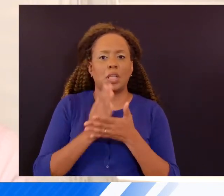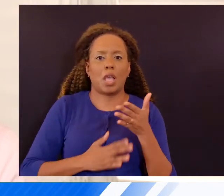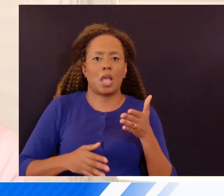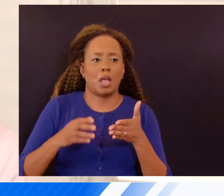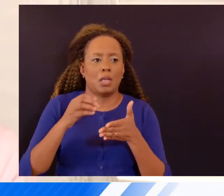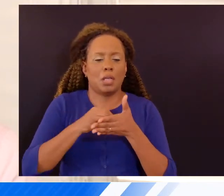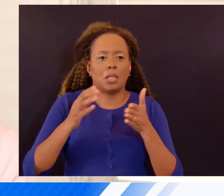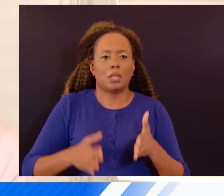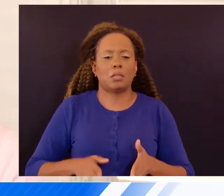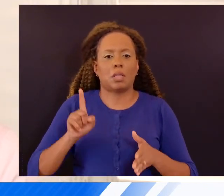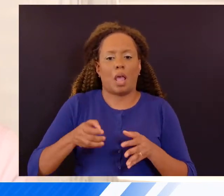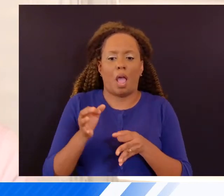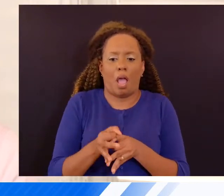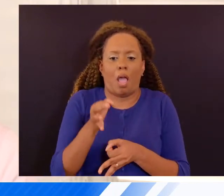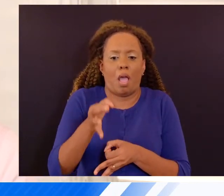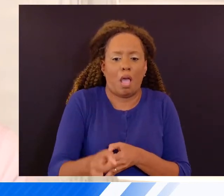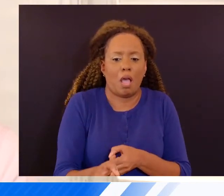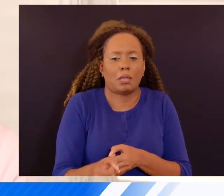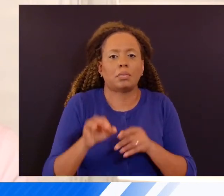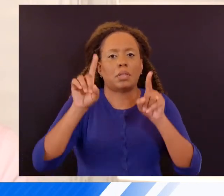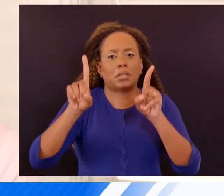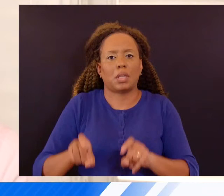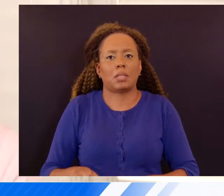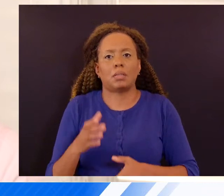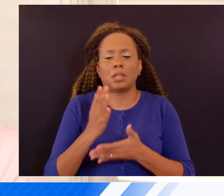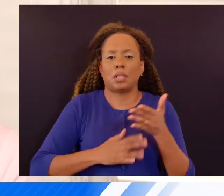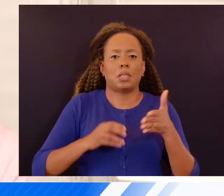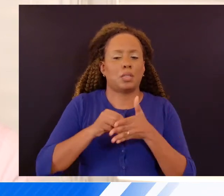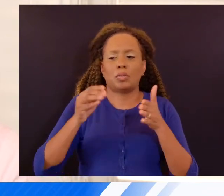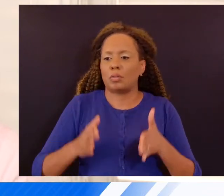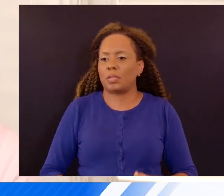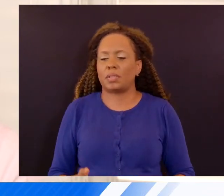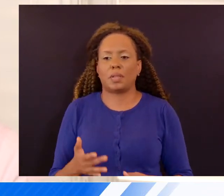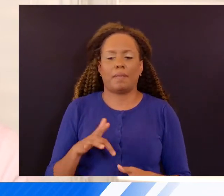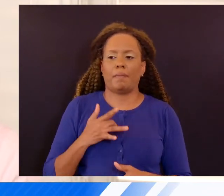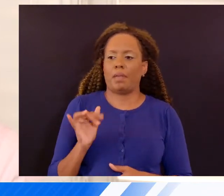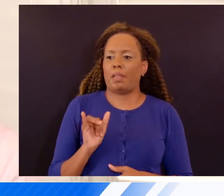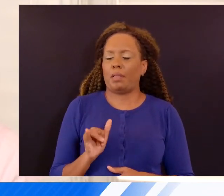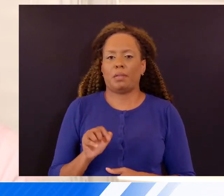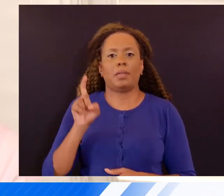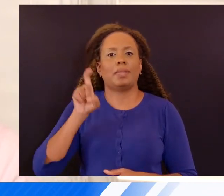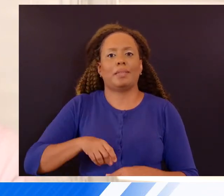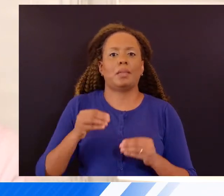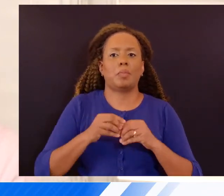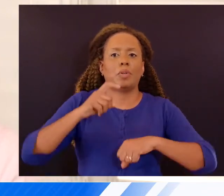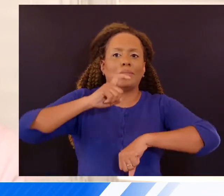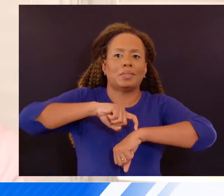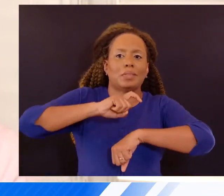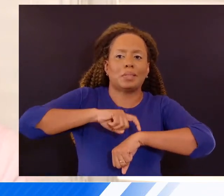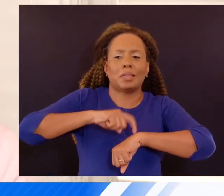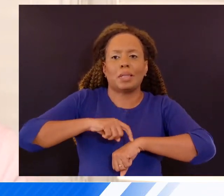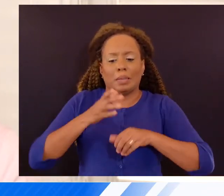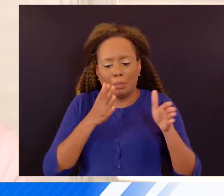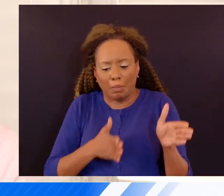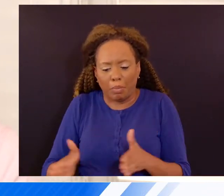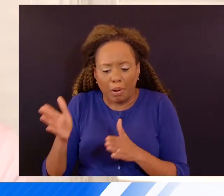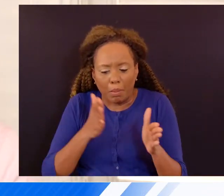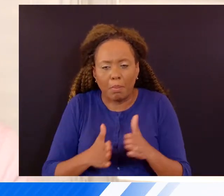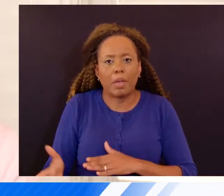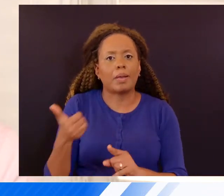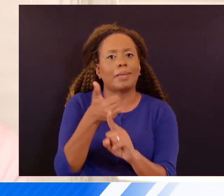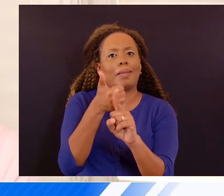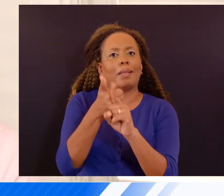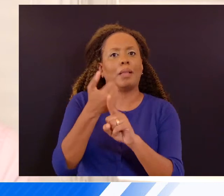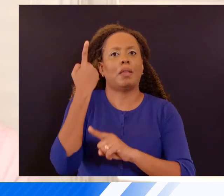their examinations in cases where they believe that they can benefit from having the additional time to be able to prepare for